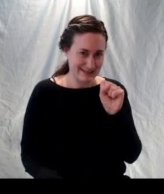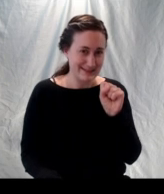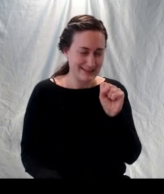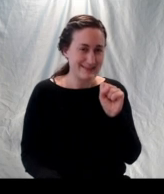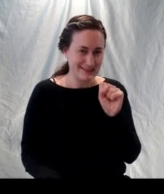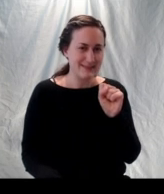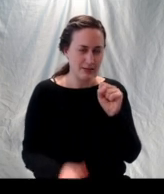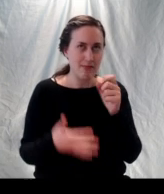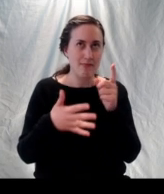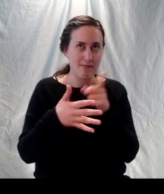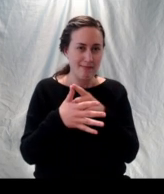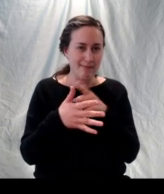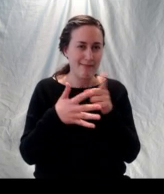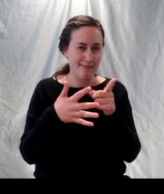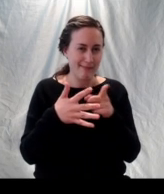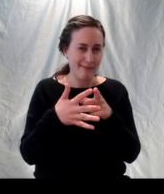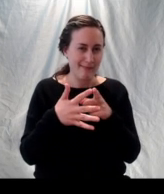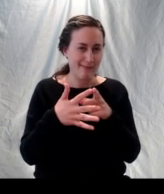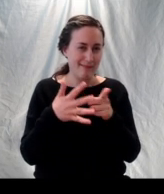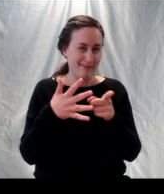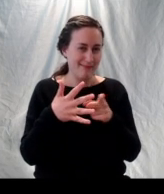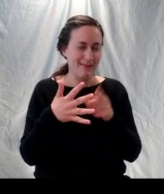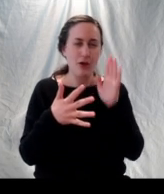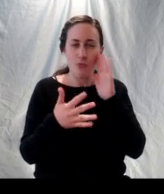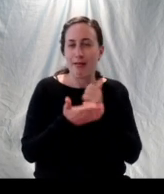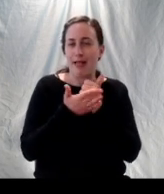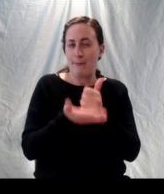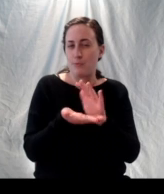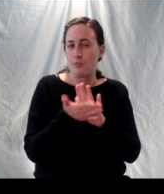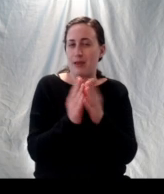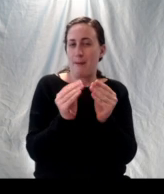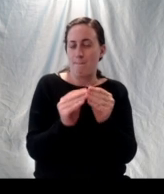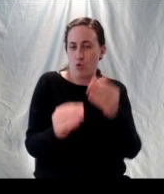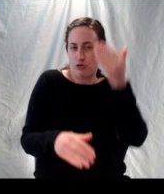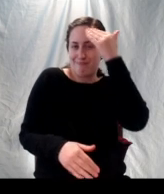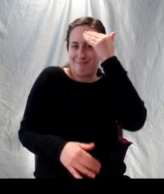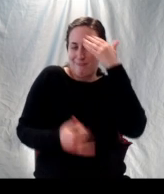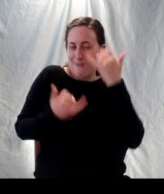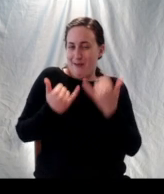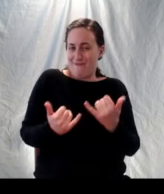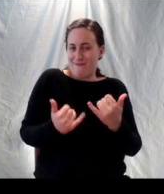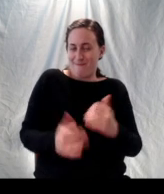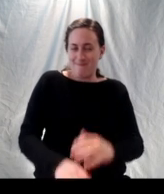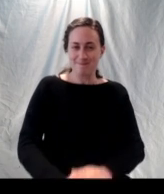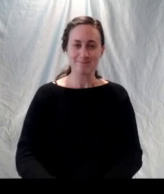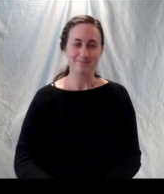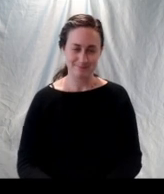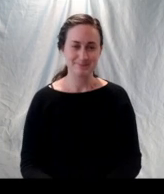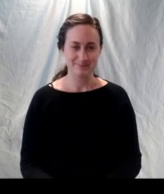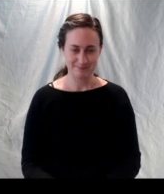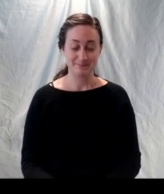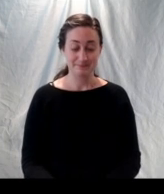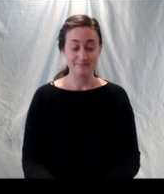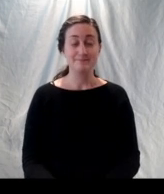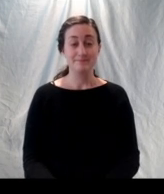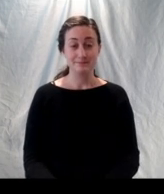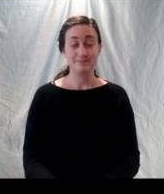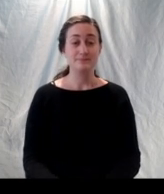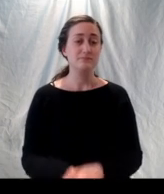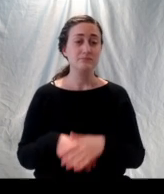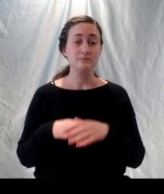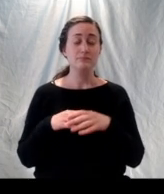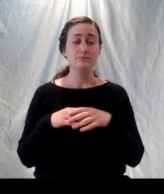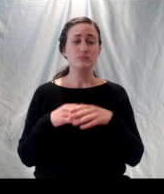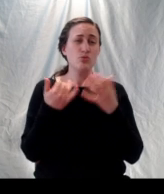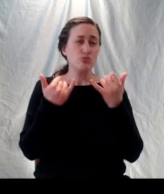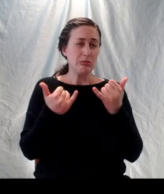to you can bring mindfulness in to your life anywhere, but for today's exercise, we're going to be sitting